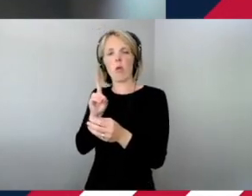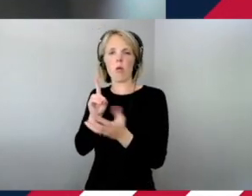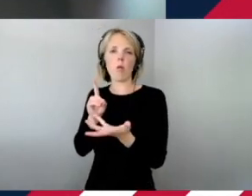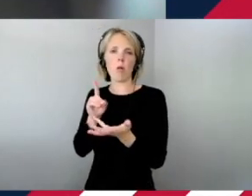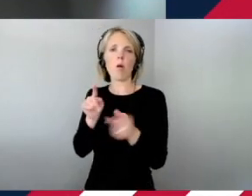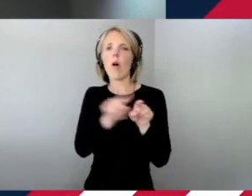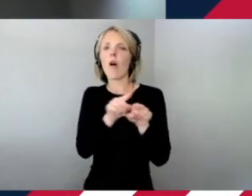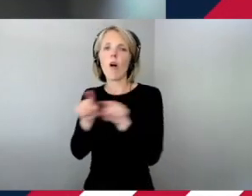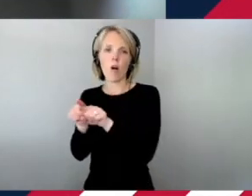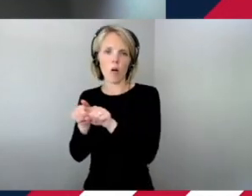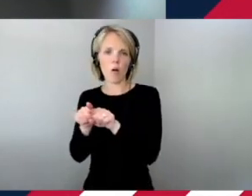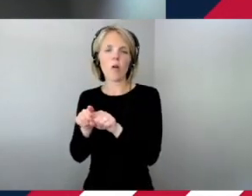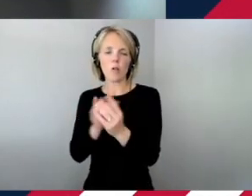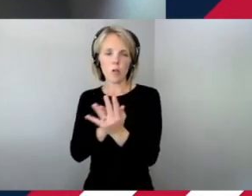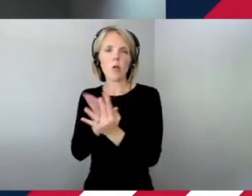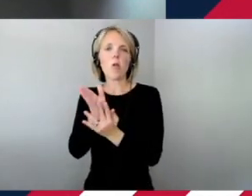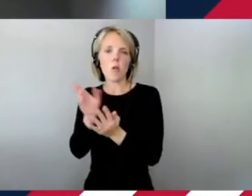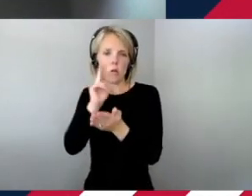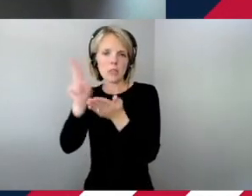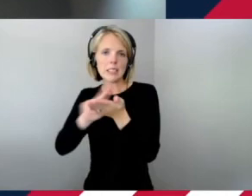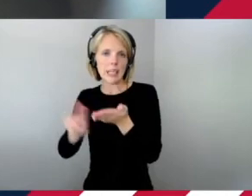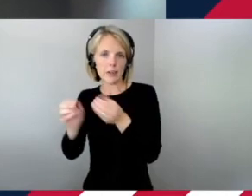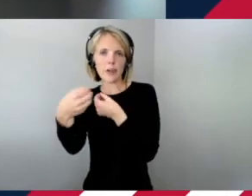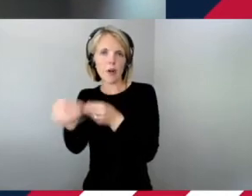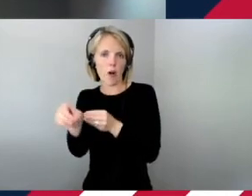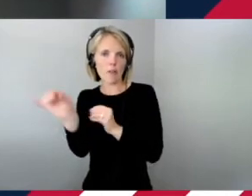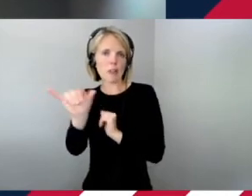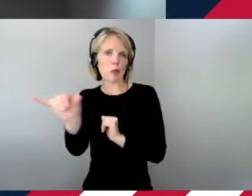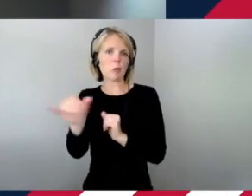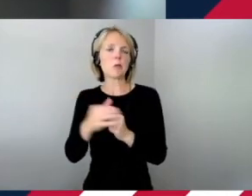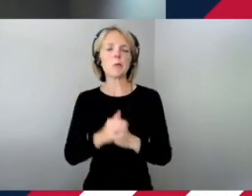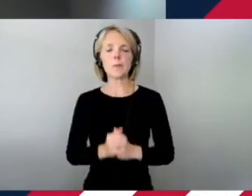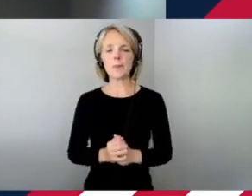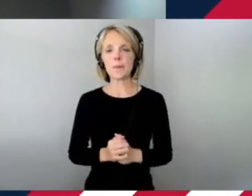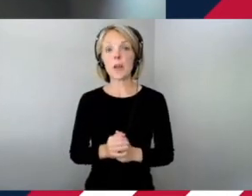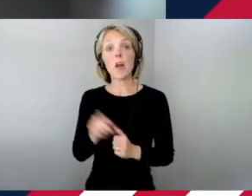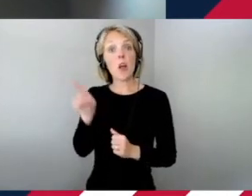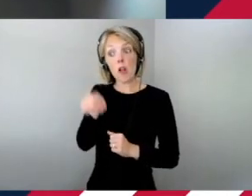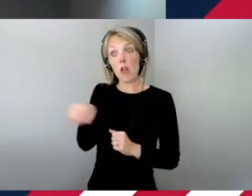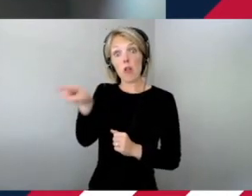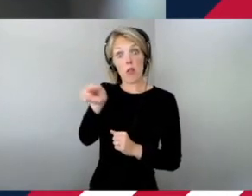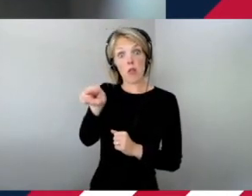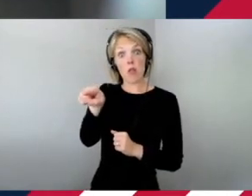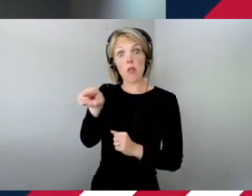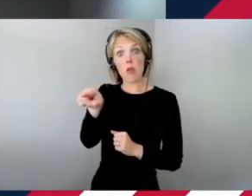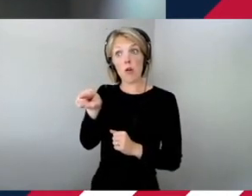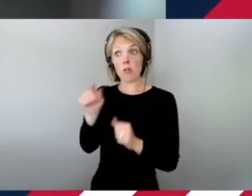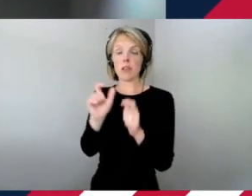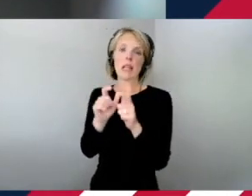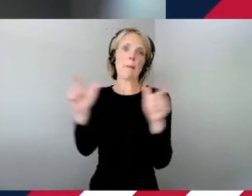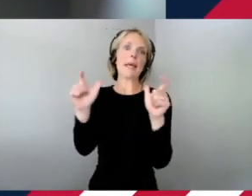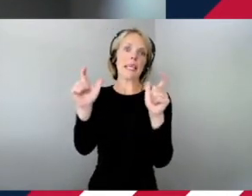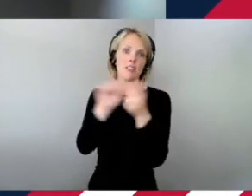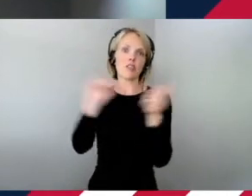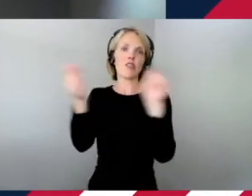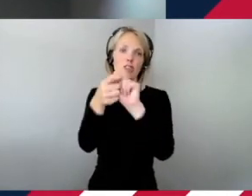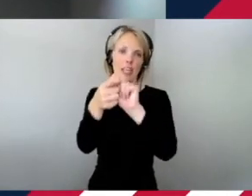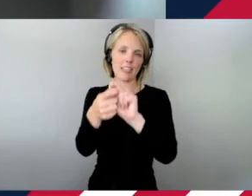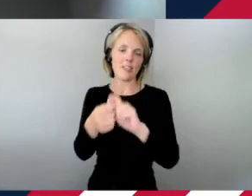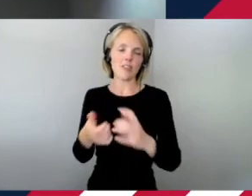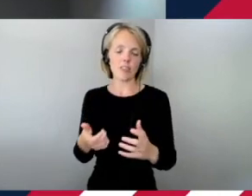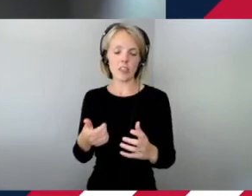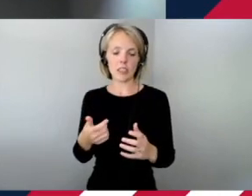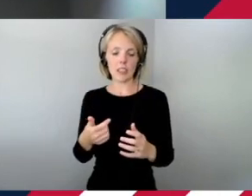going through the Secretary's office. Those are the significant changes, and as our